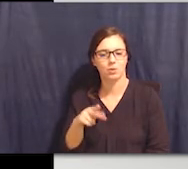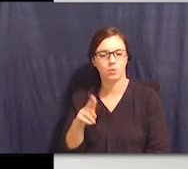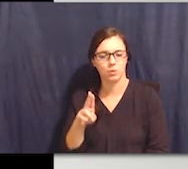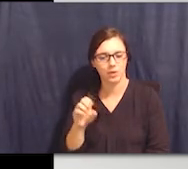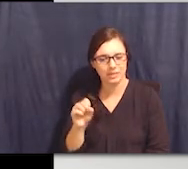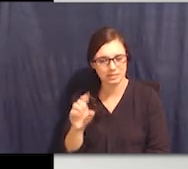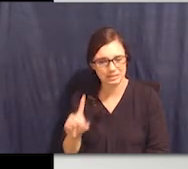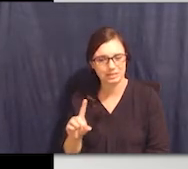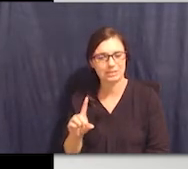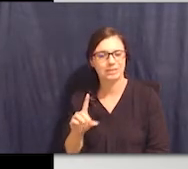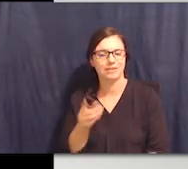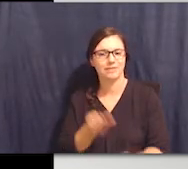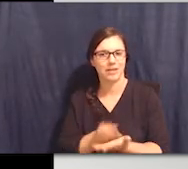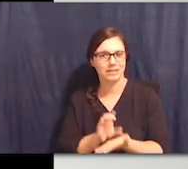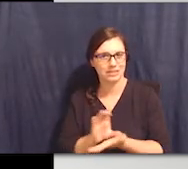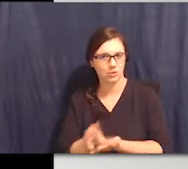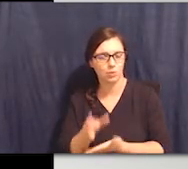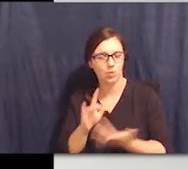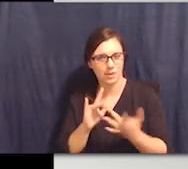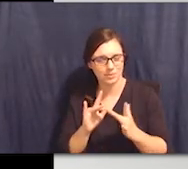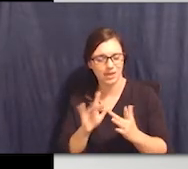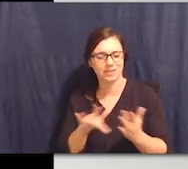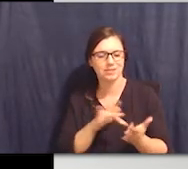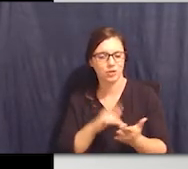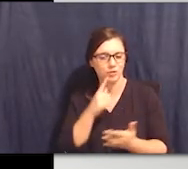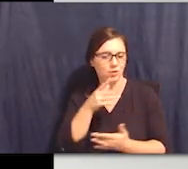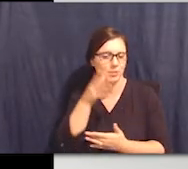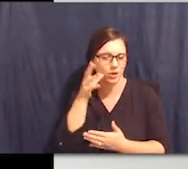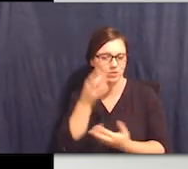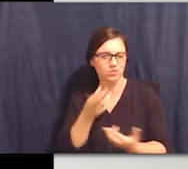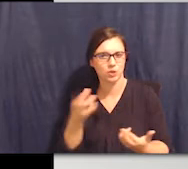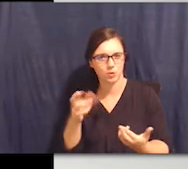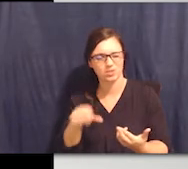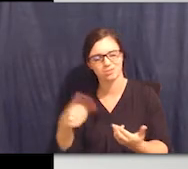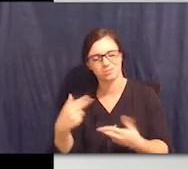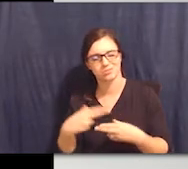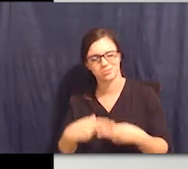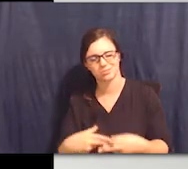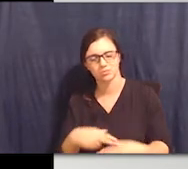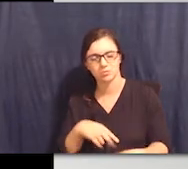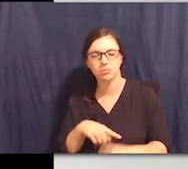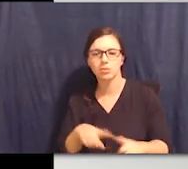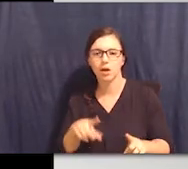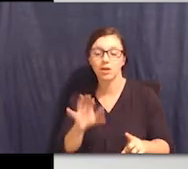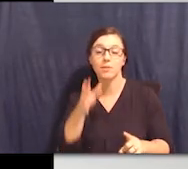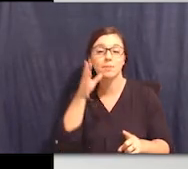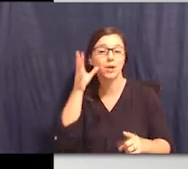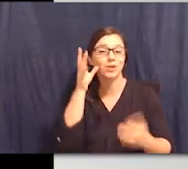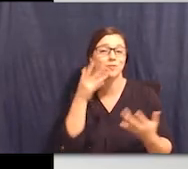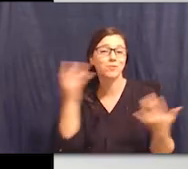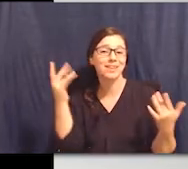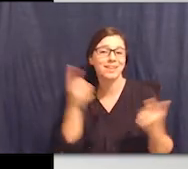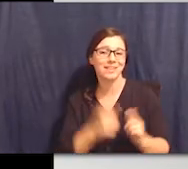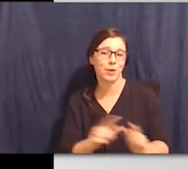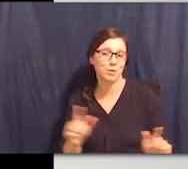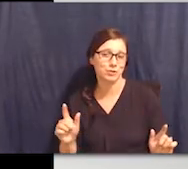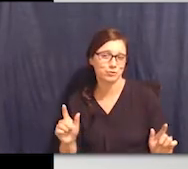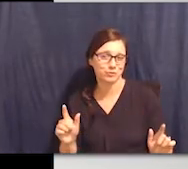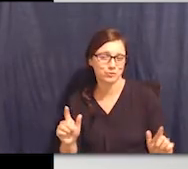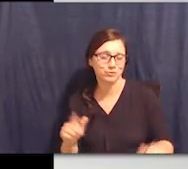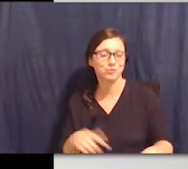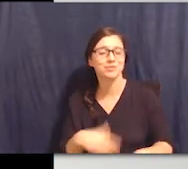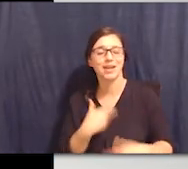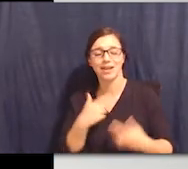website, Center for Parent and Information Resources, also another name for it. But it's parent friendly language, and it